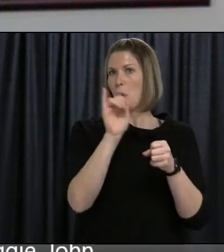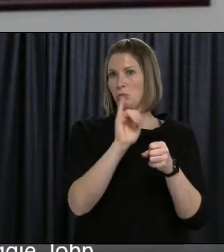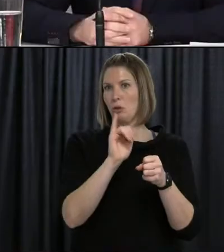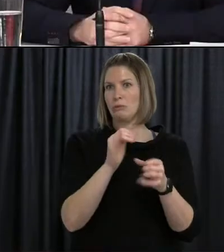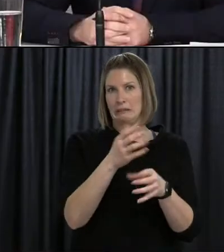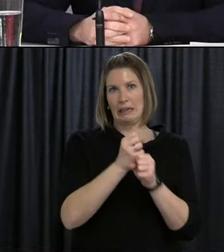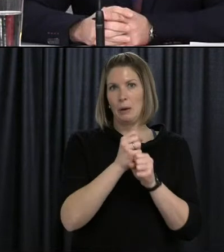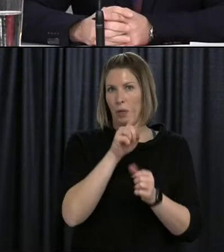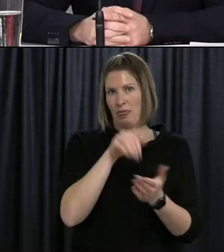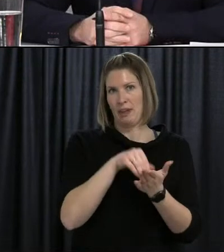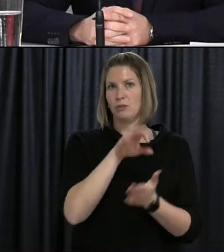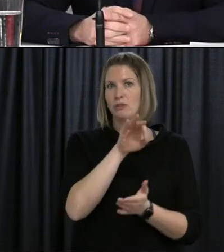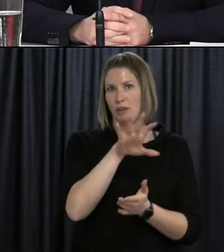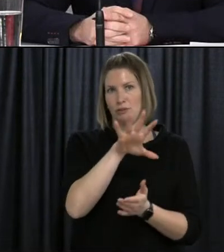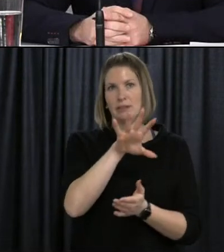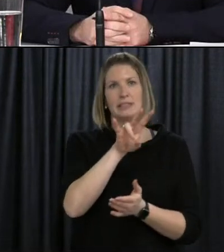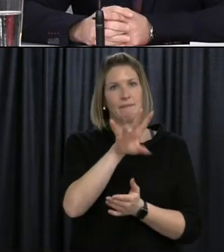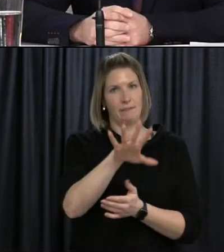Okay, thank you.